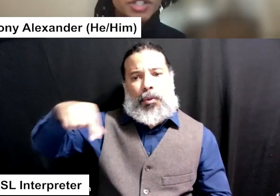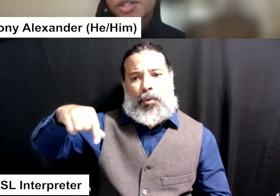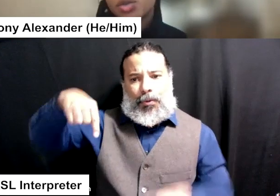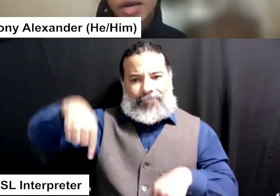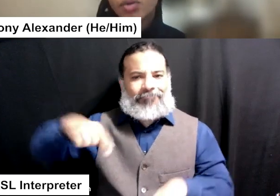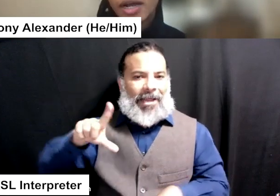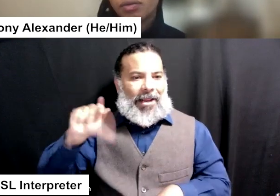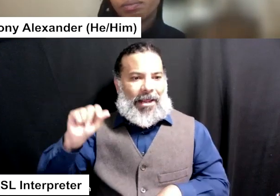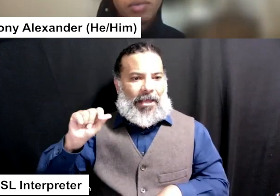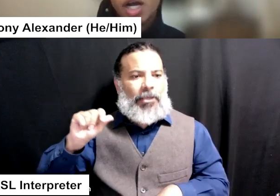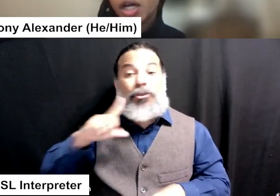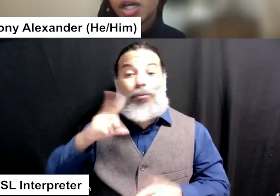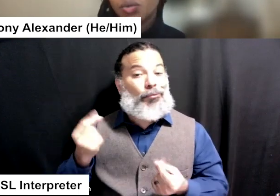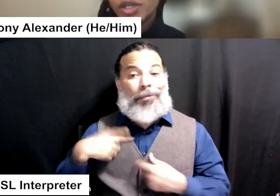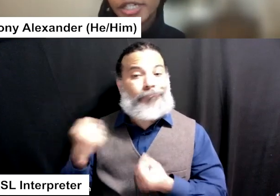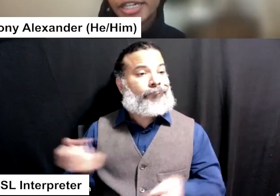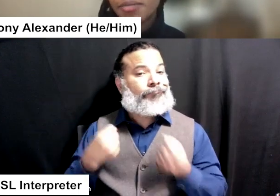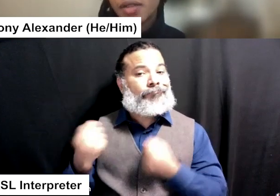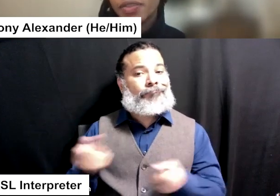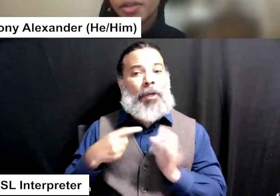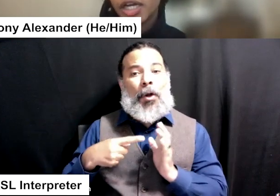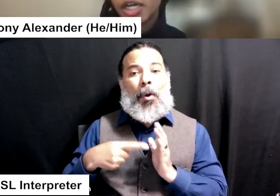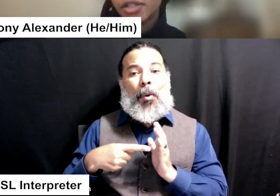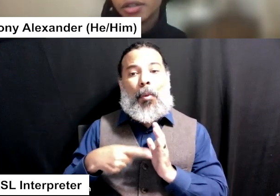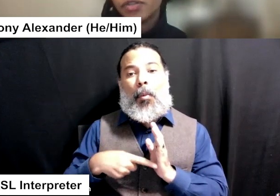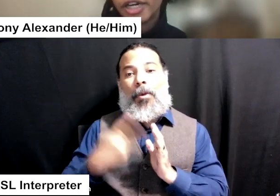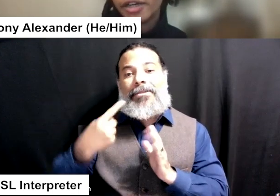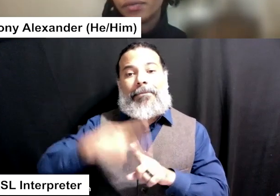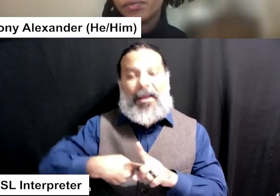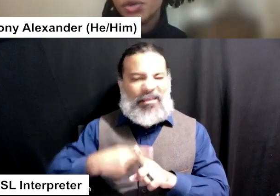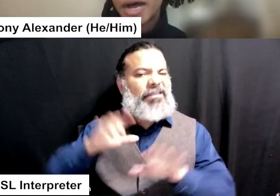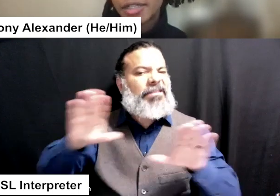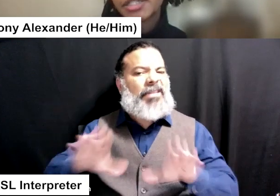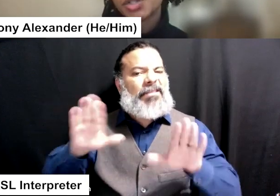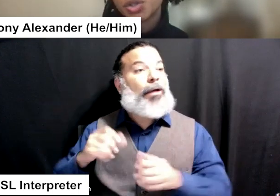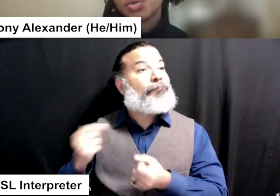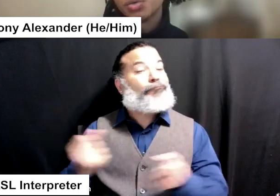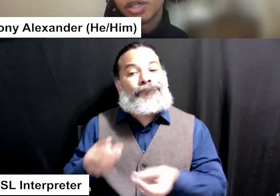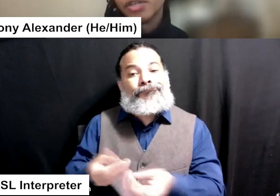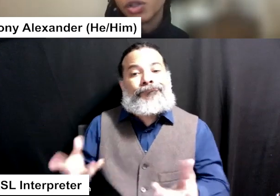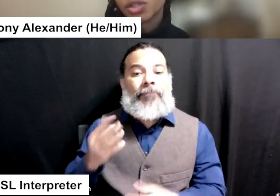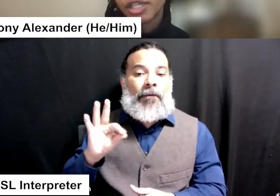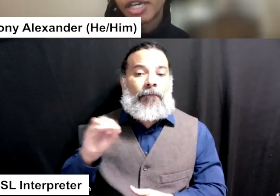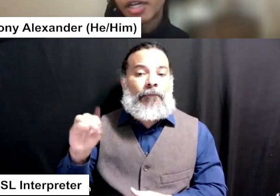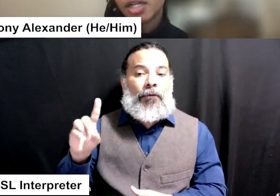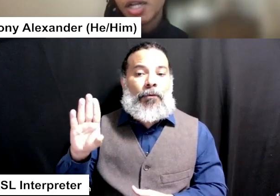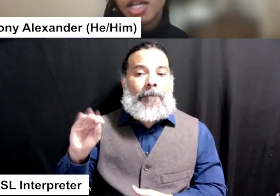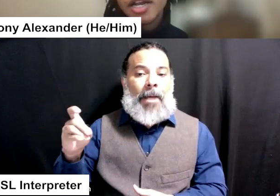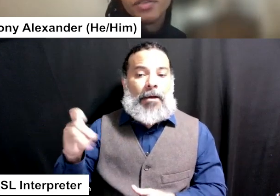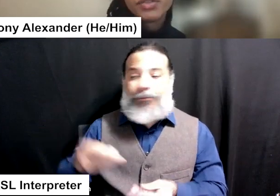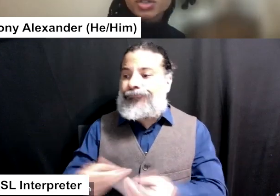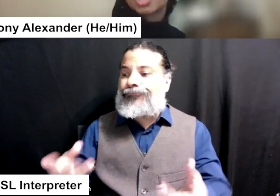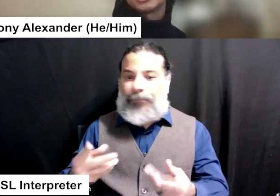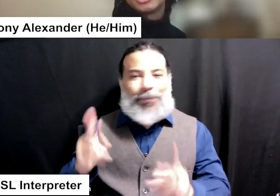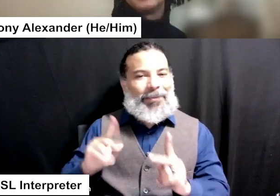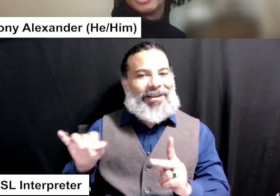So I just drive around one Sunday a month, delivering food boxes to individuals like that. And